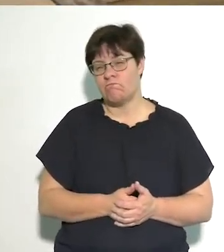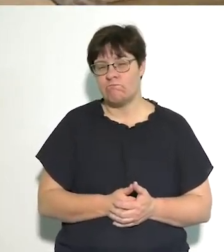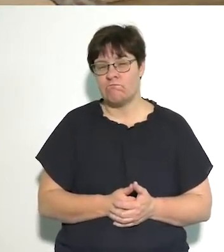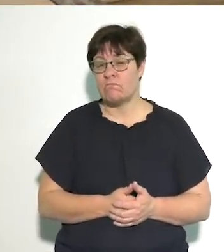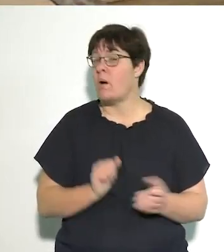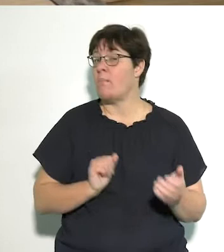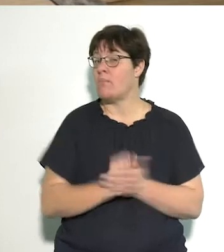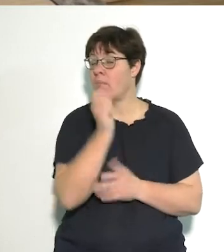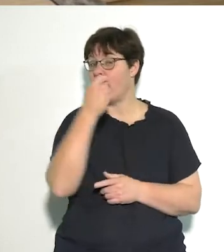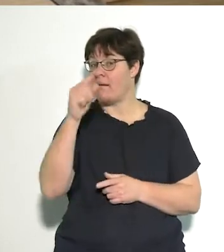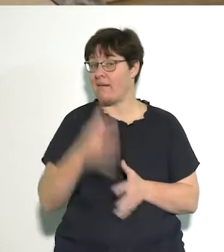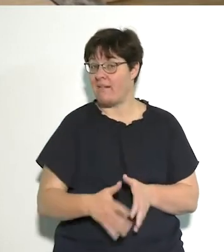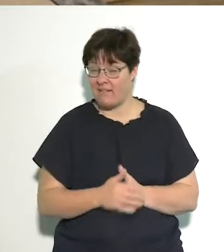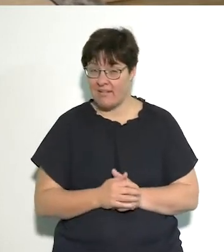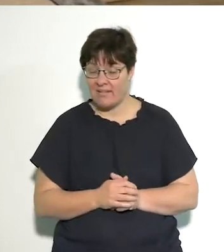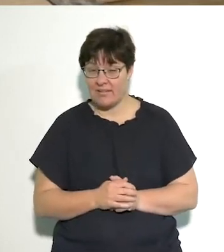You'll need a permanent marker.